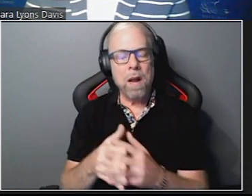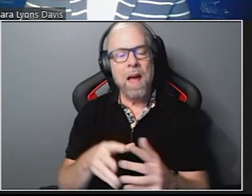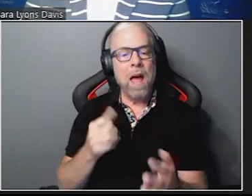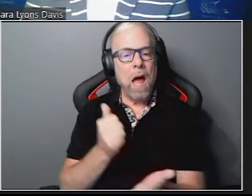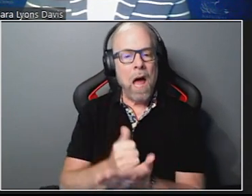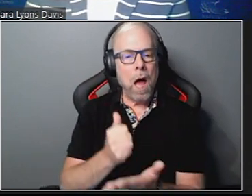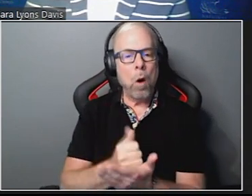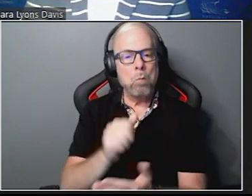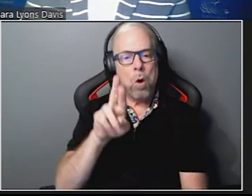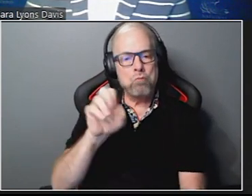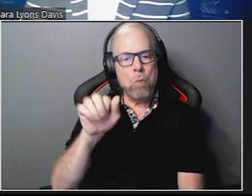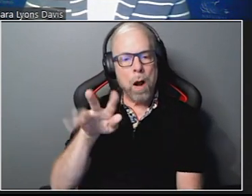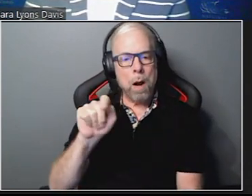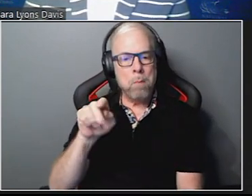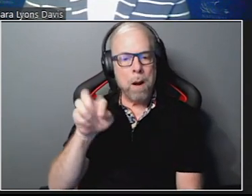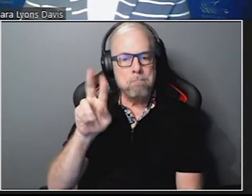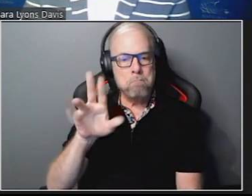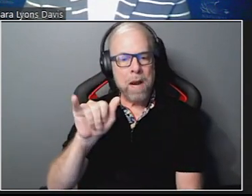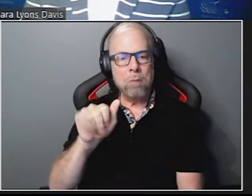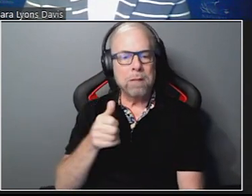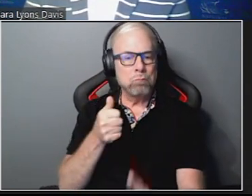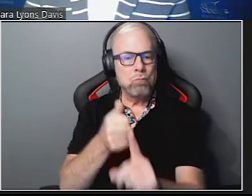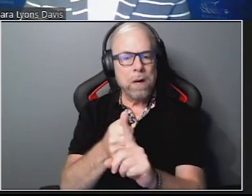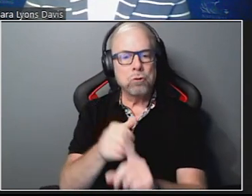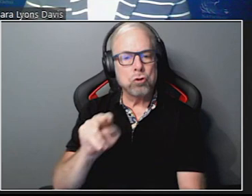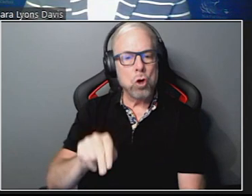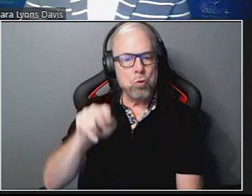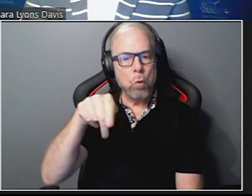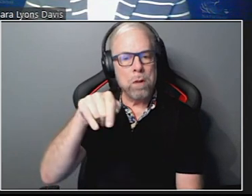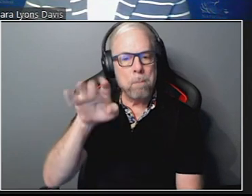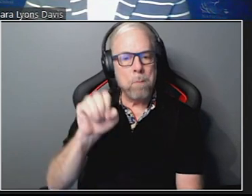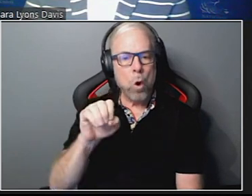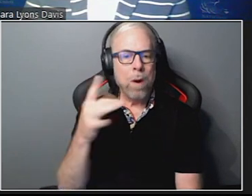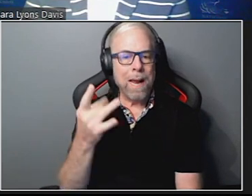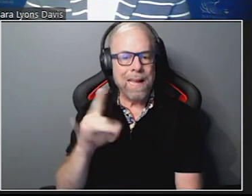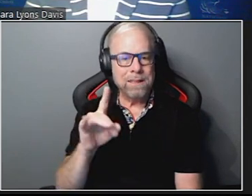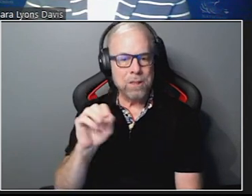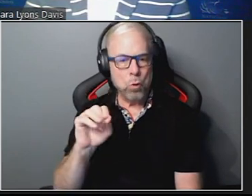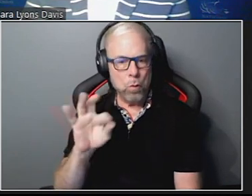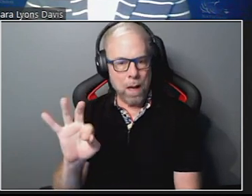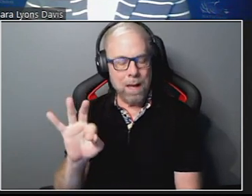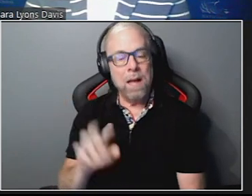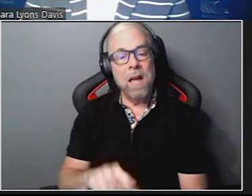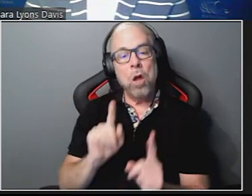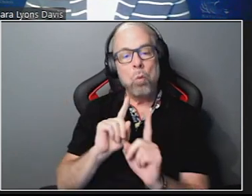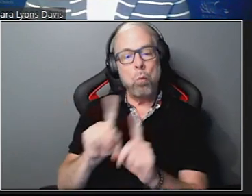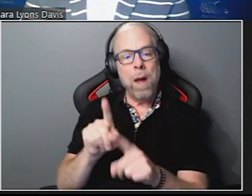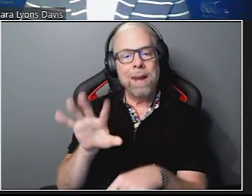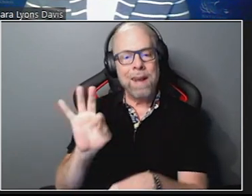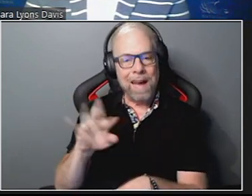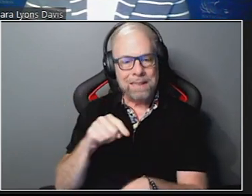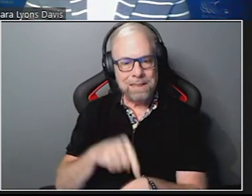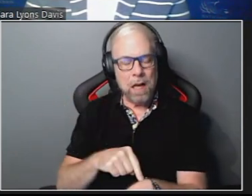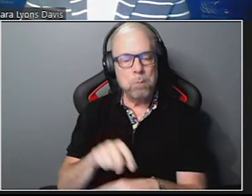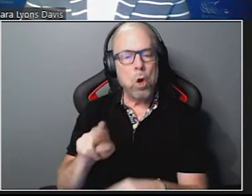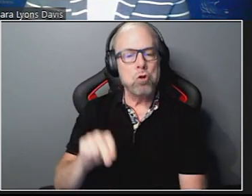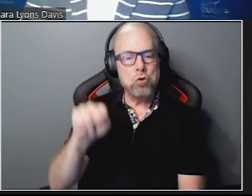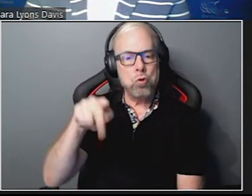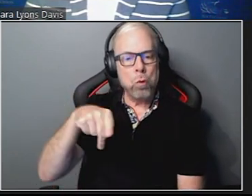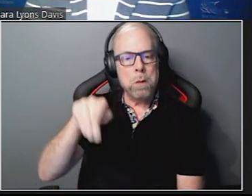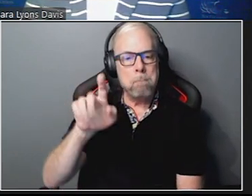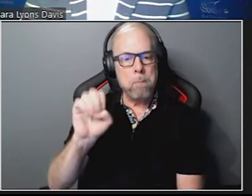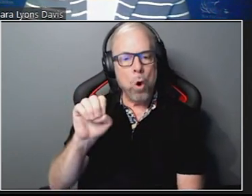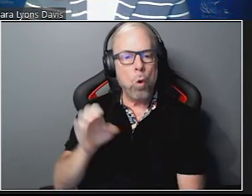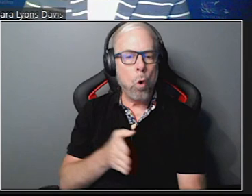in April 1909. He actually accompanied Peary on 7 trips to the North Pole region over a 20-year